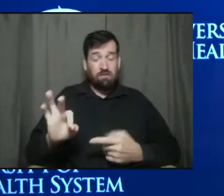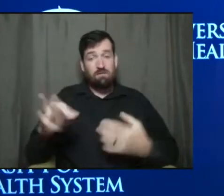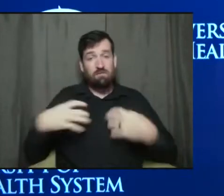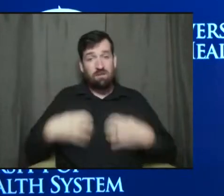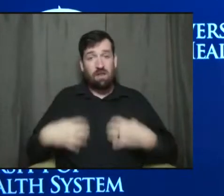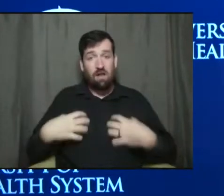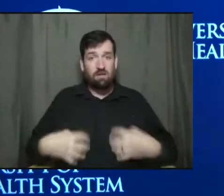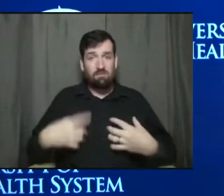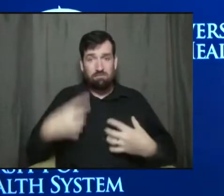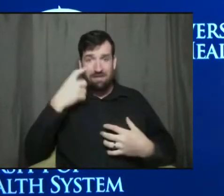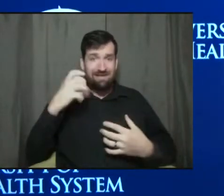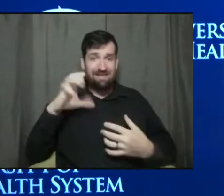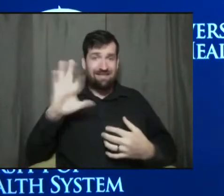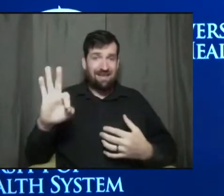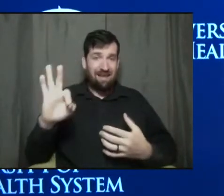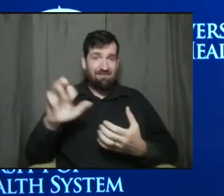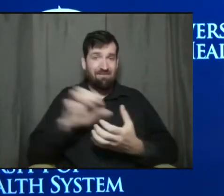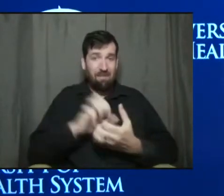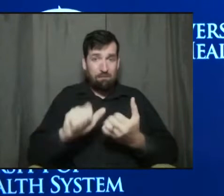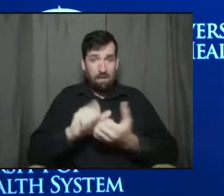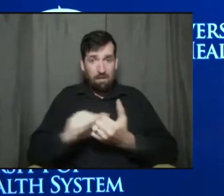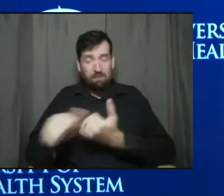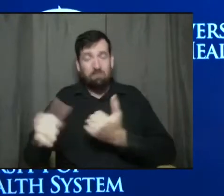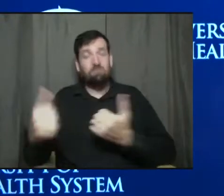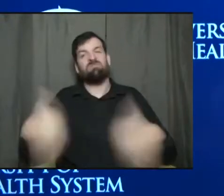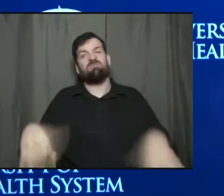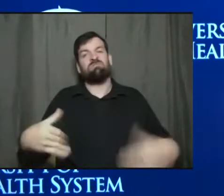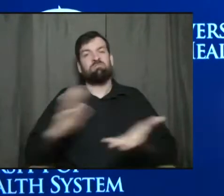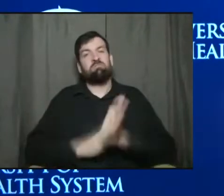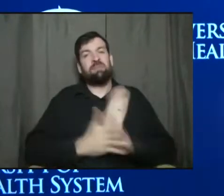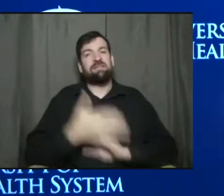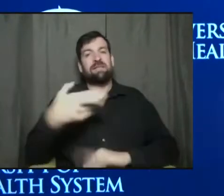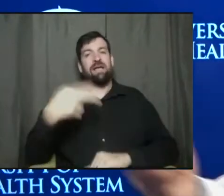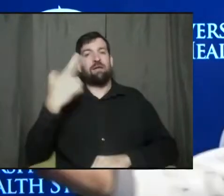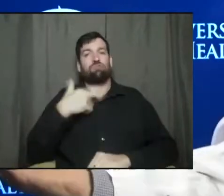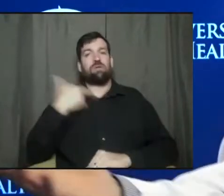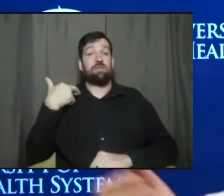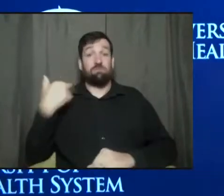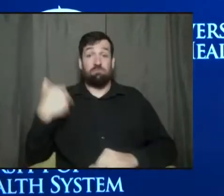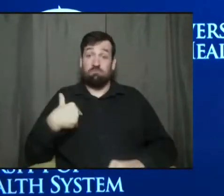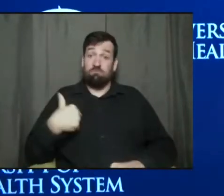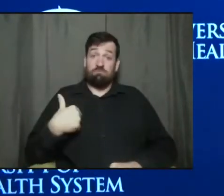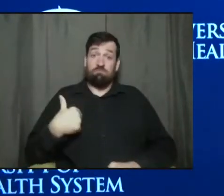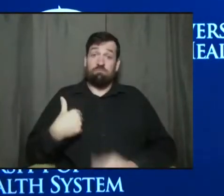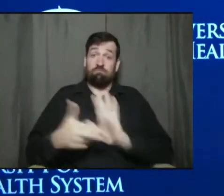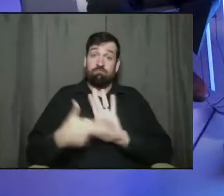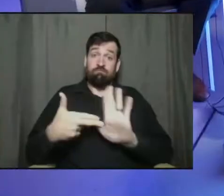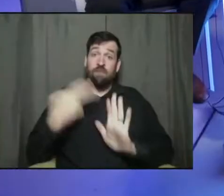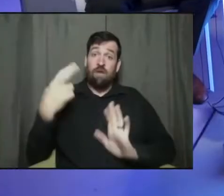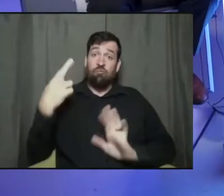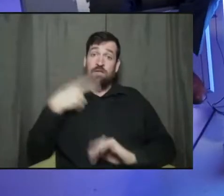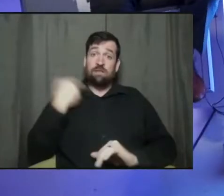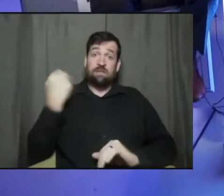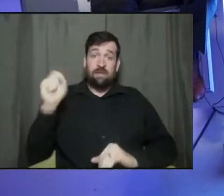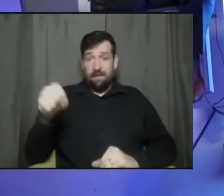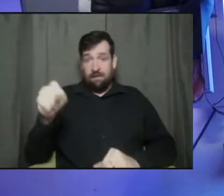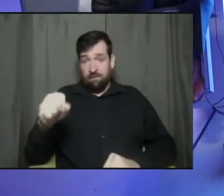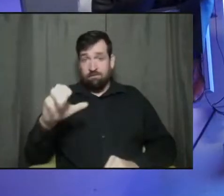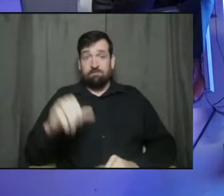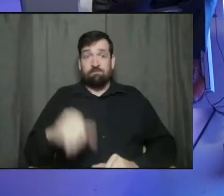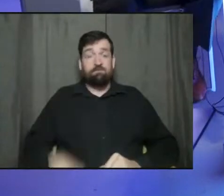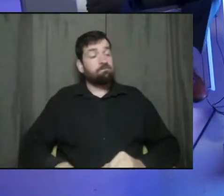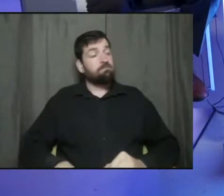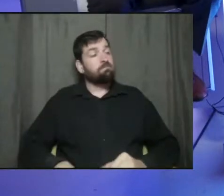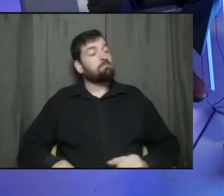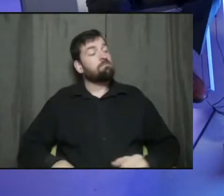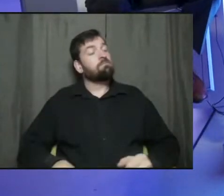CF, then you really are at high risk. So I consider CF patients to be high risk, Dr. Murmis. Yeah, I think